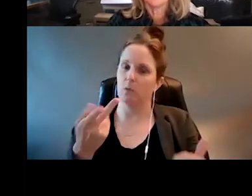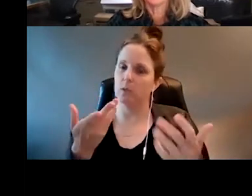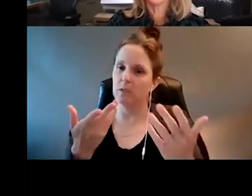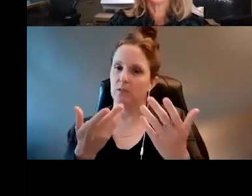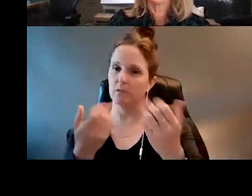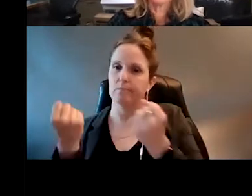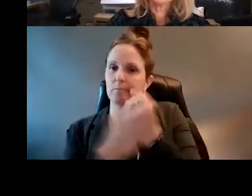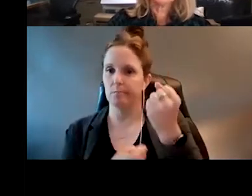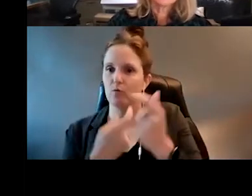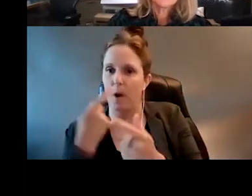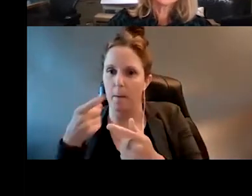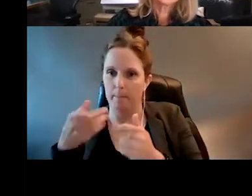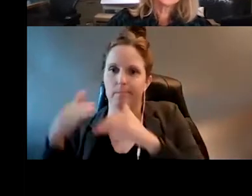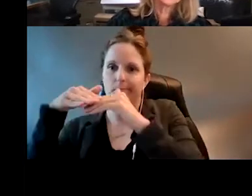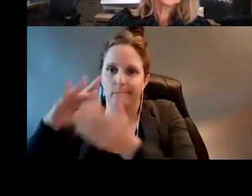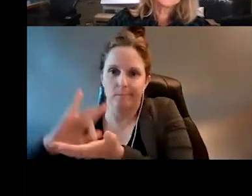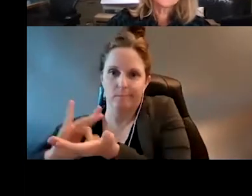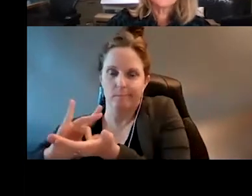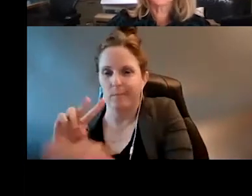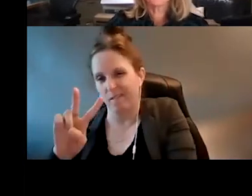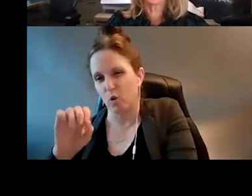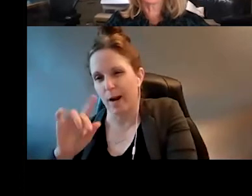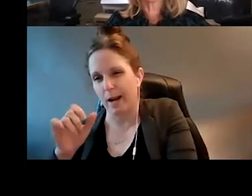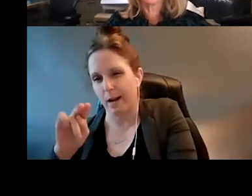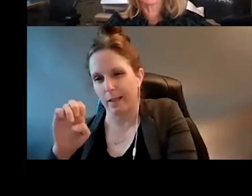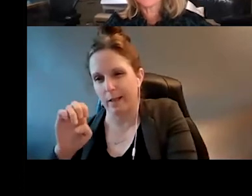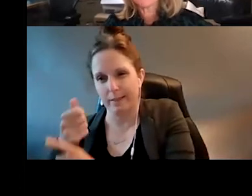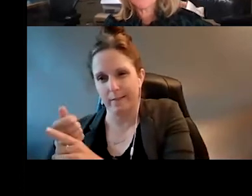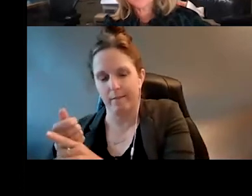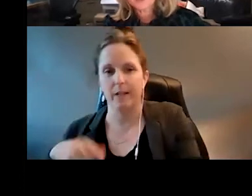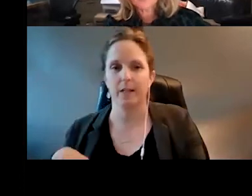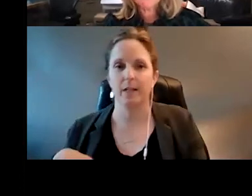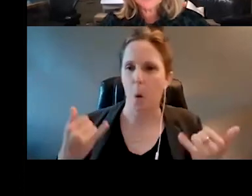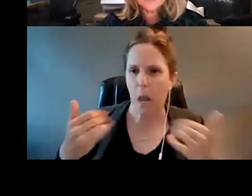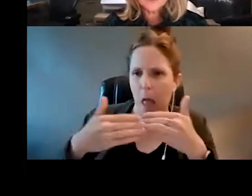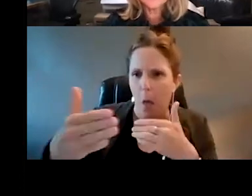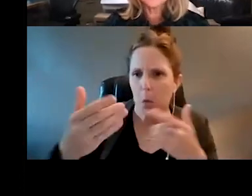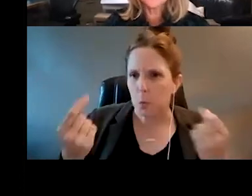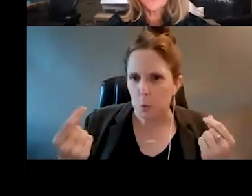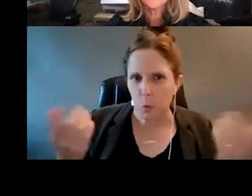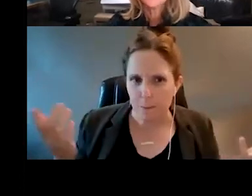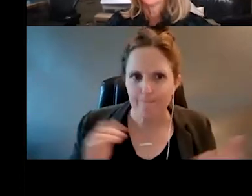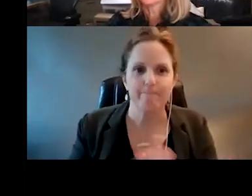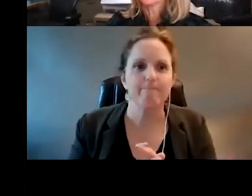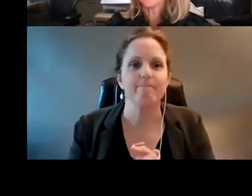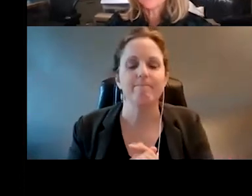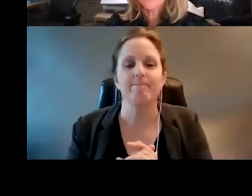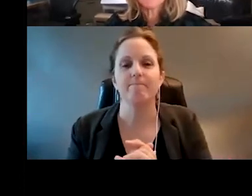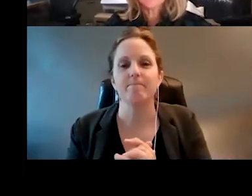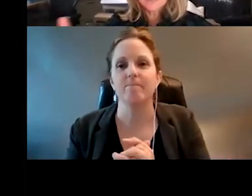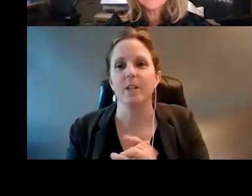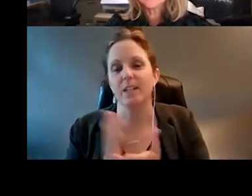cohort of people with serious mental illness who smoked, to learn that it was mediated by increased provision of